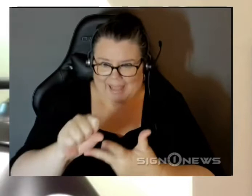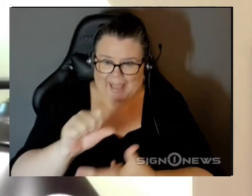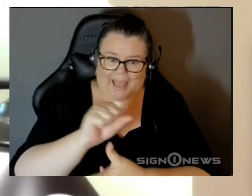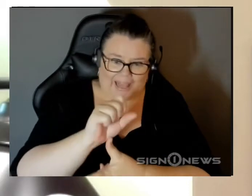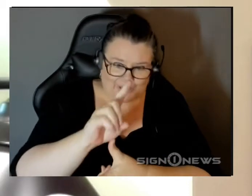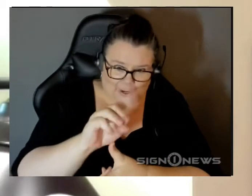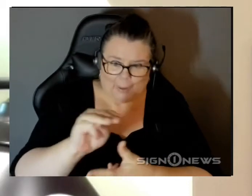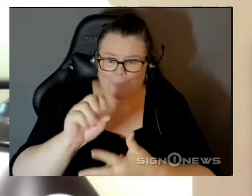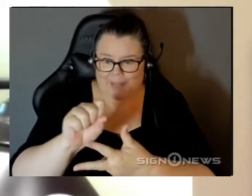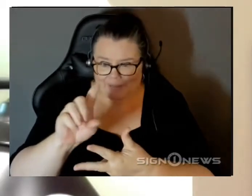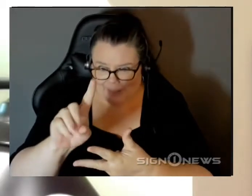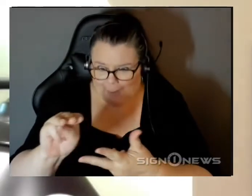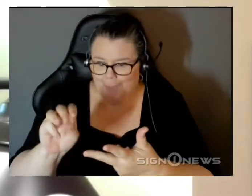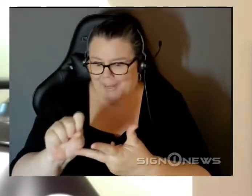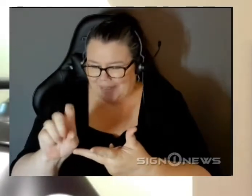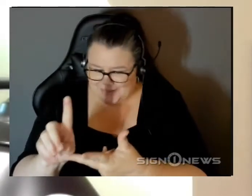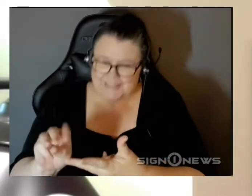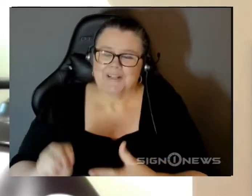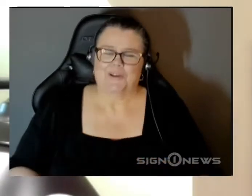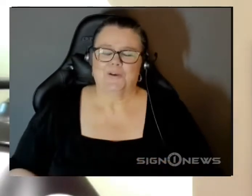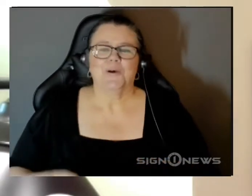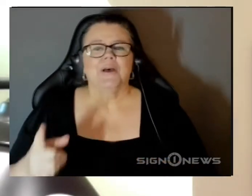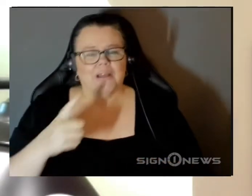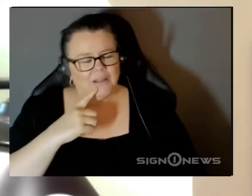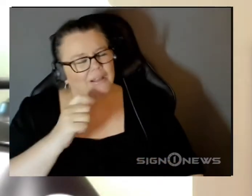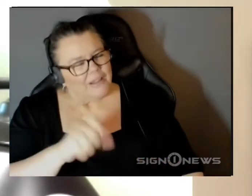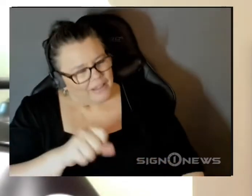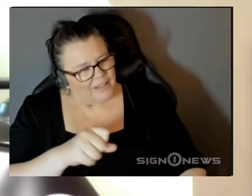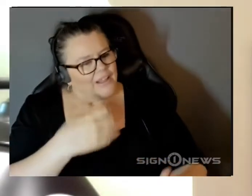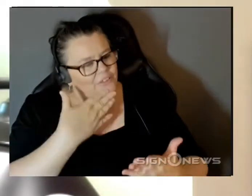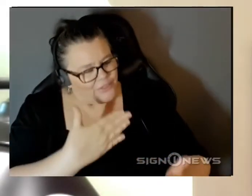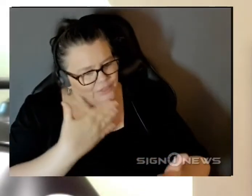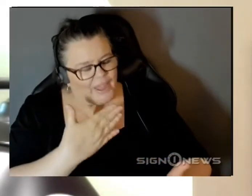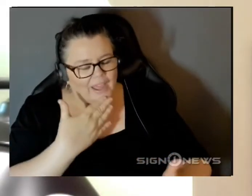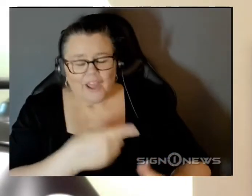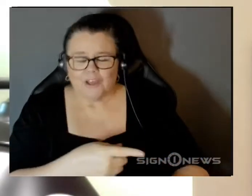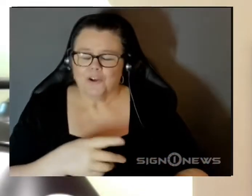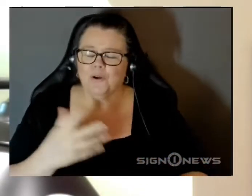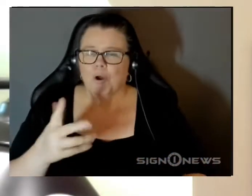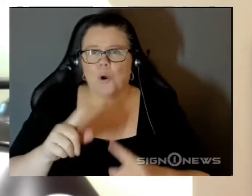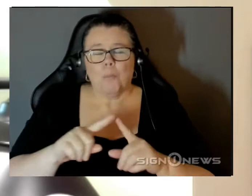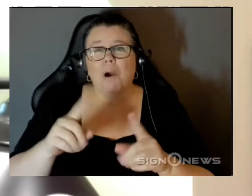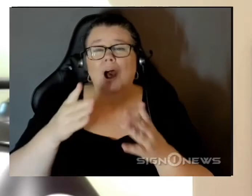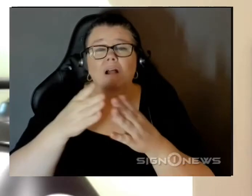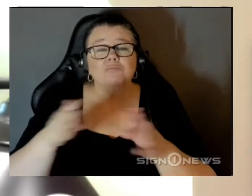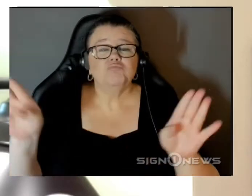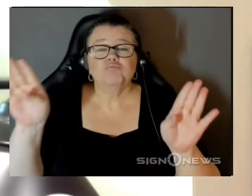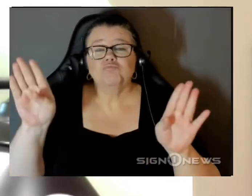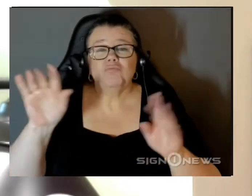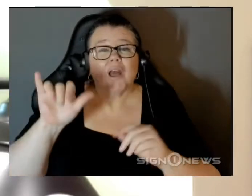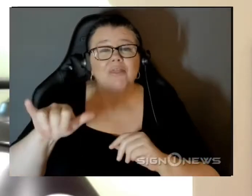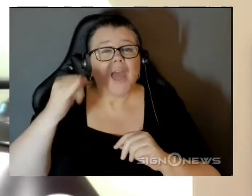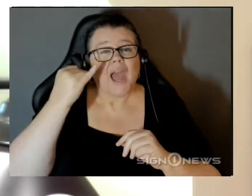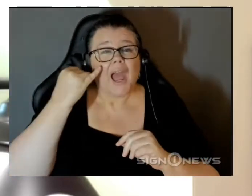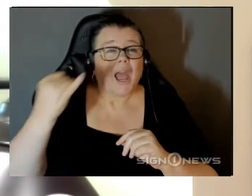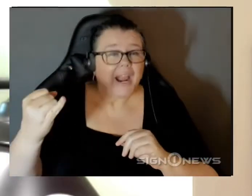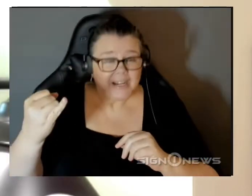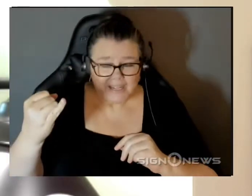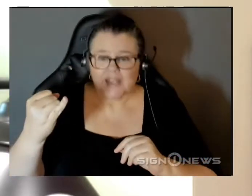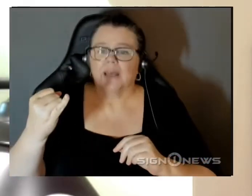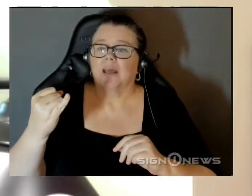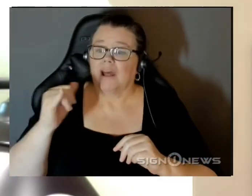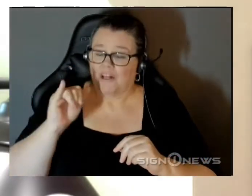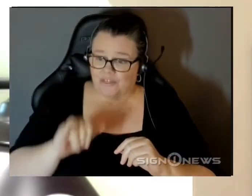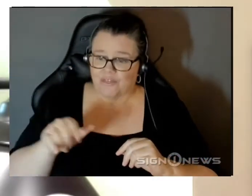but the whole idea, I guess, with guardianships and the conservatorships is that they are put in place when